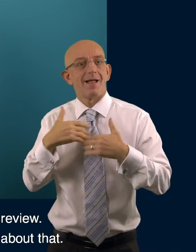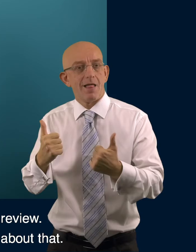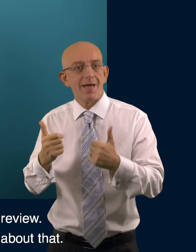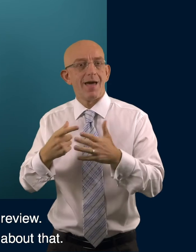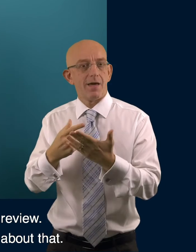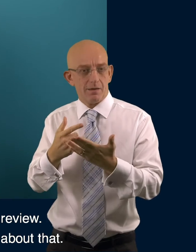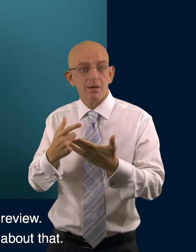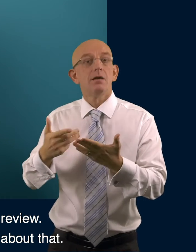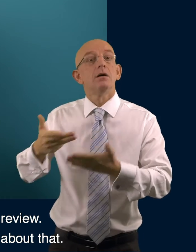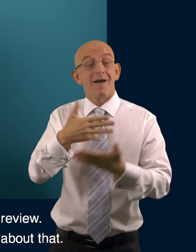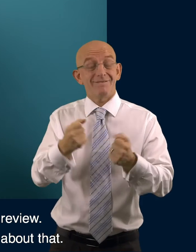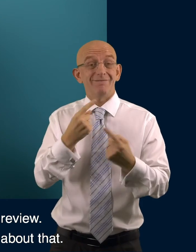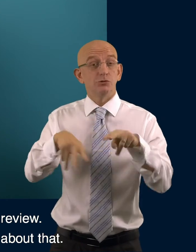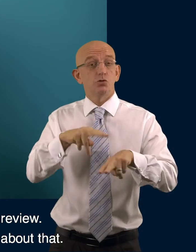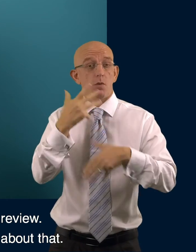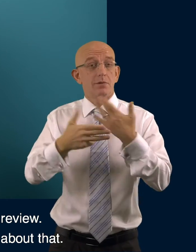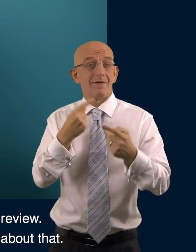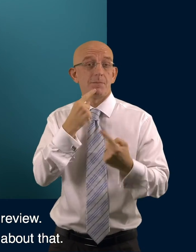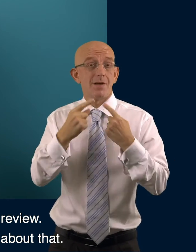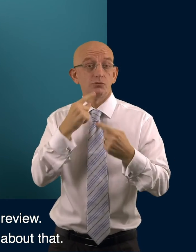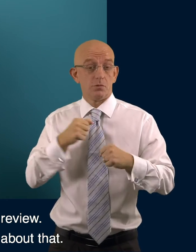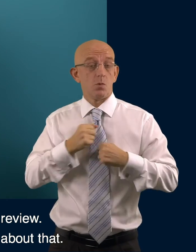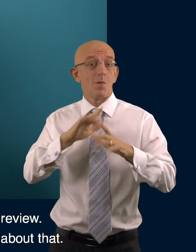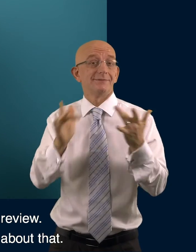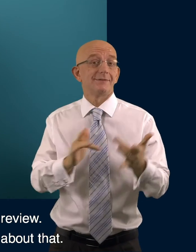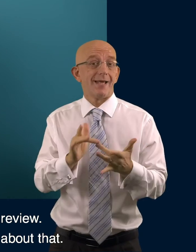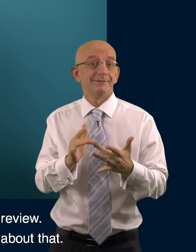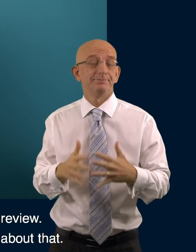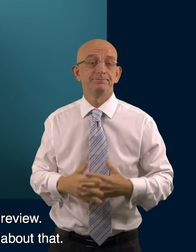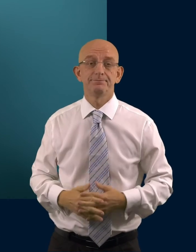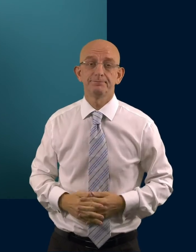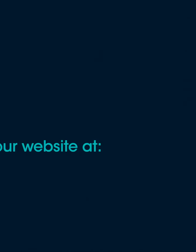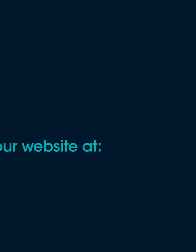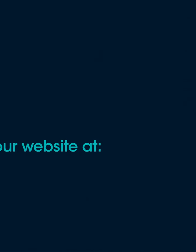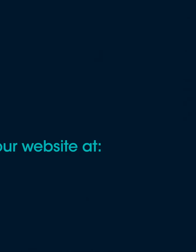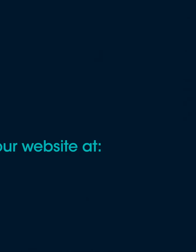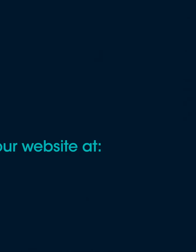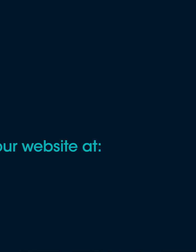ask for evidence for stage 1 of the review. There's a video on the website with more information about that.